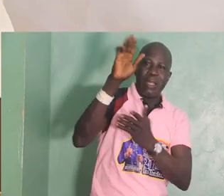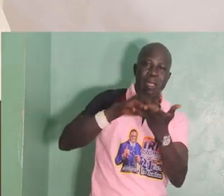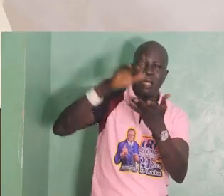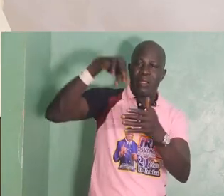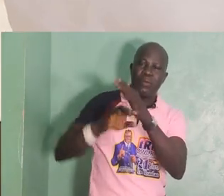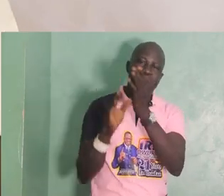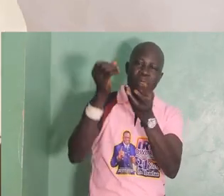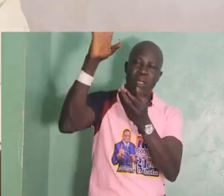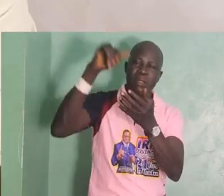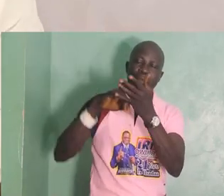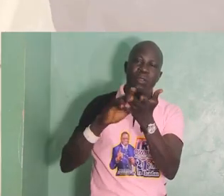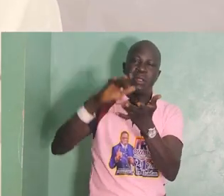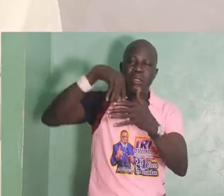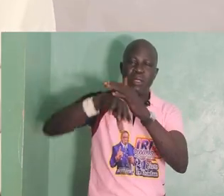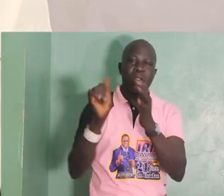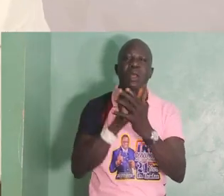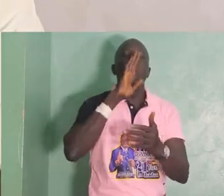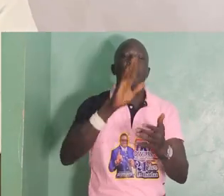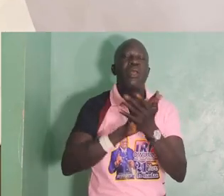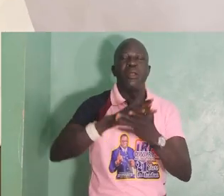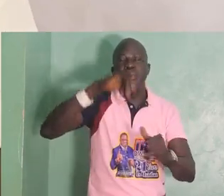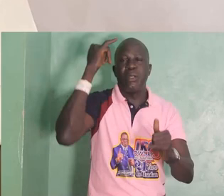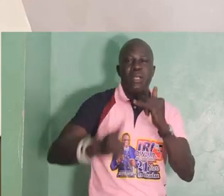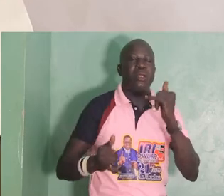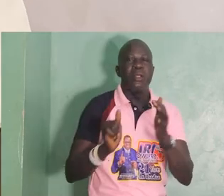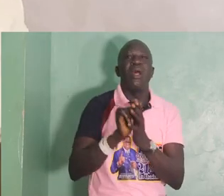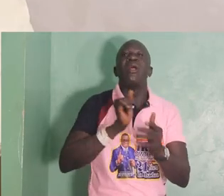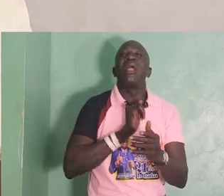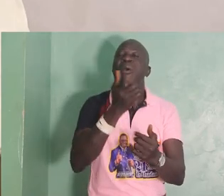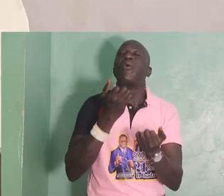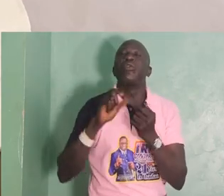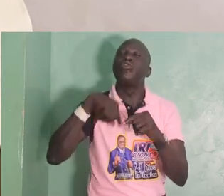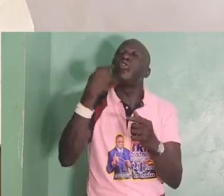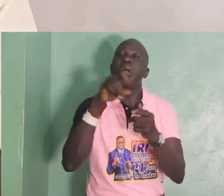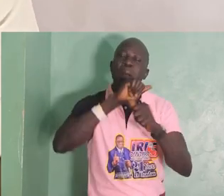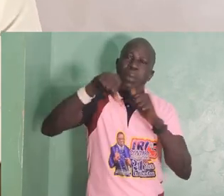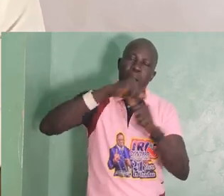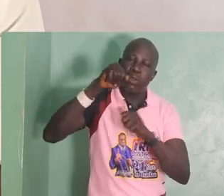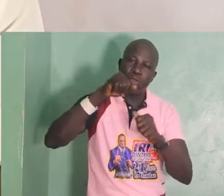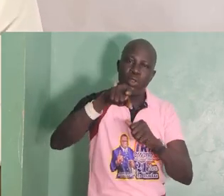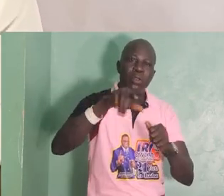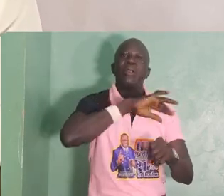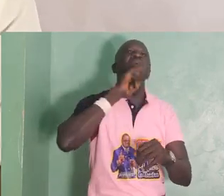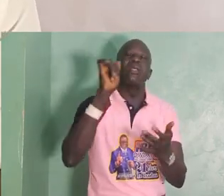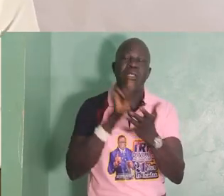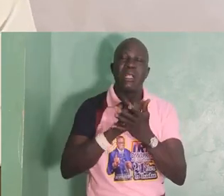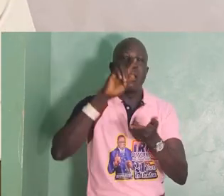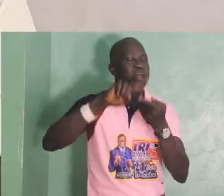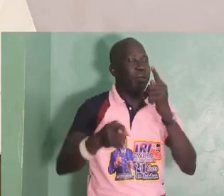Now, the last one to je ikeje. It's okay, that is the seventh one. Ti mi ma so npa. That I will talk about. Oni ti